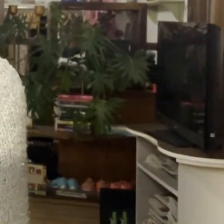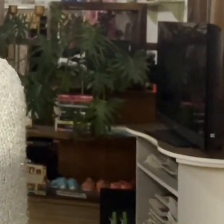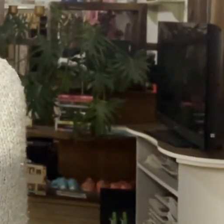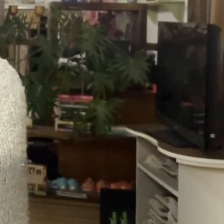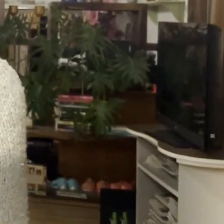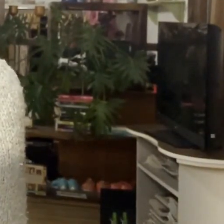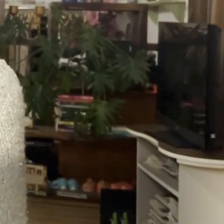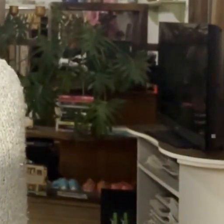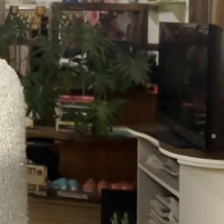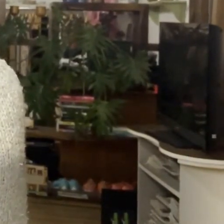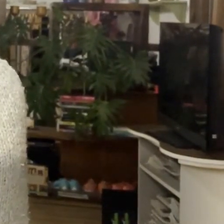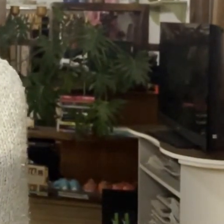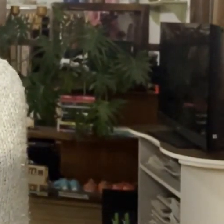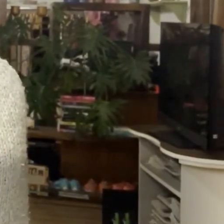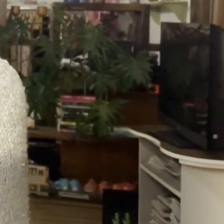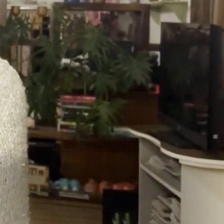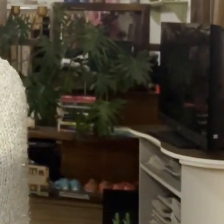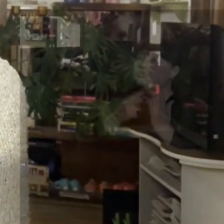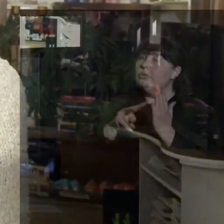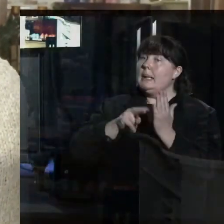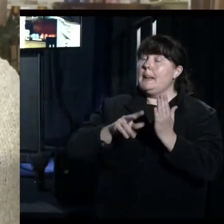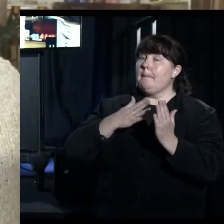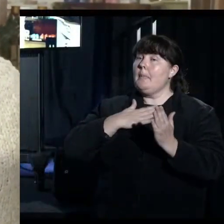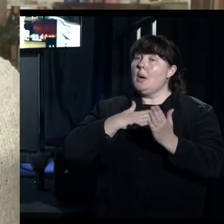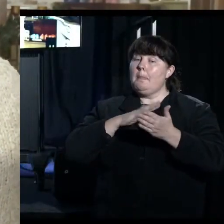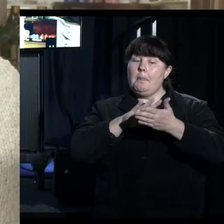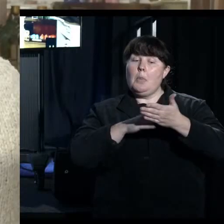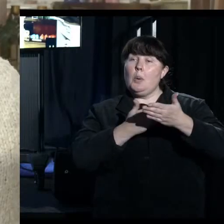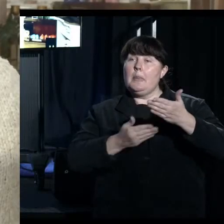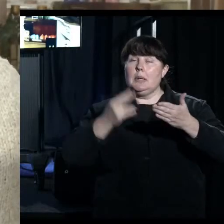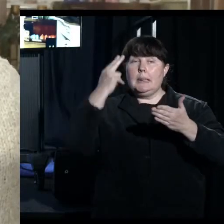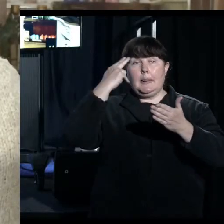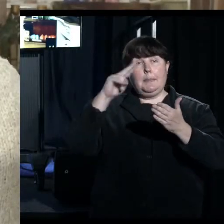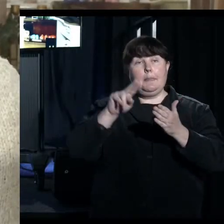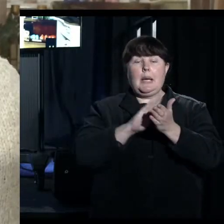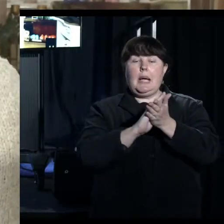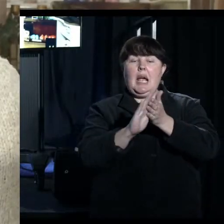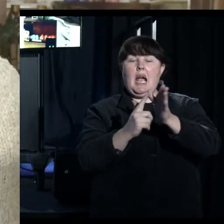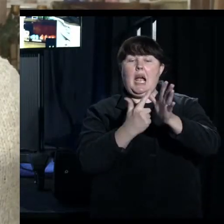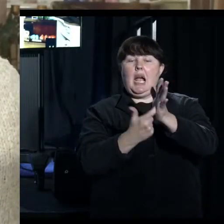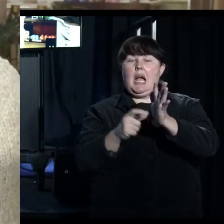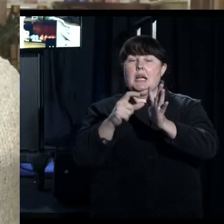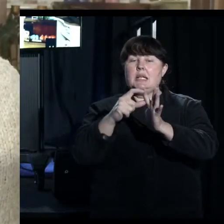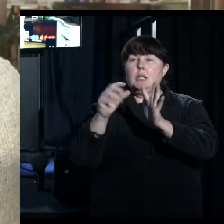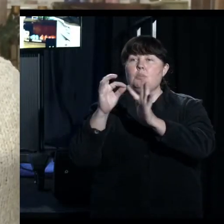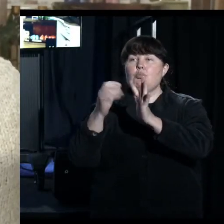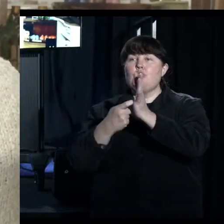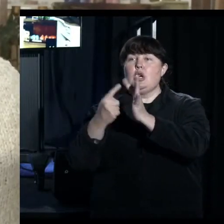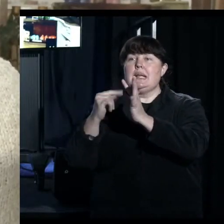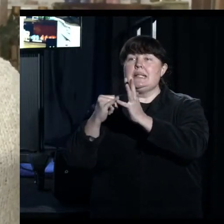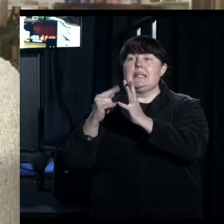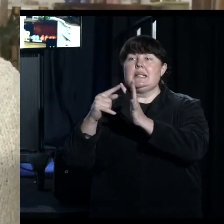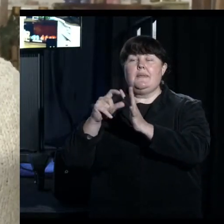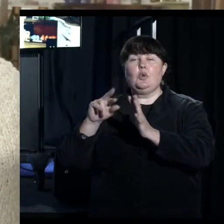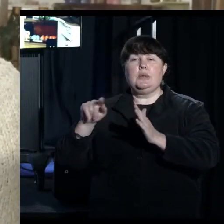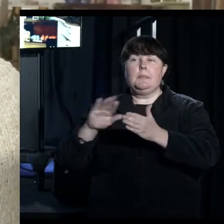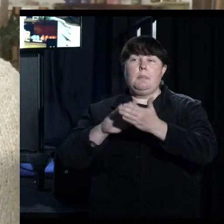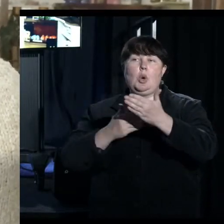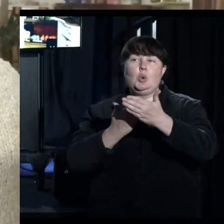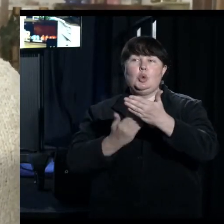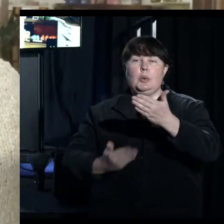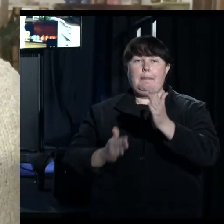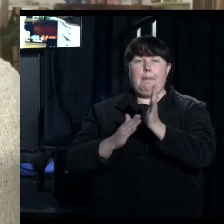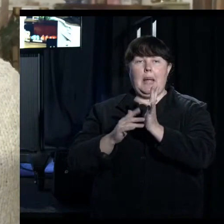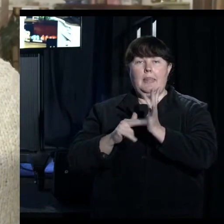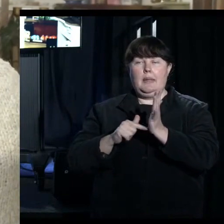The same eyes that fix on us were closed before. The same ears that eavesdrop were